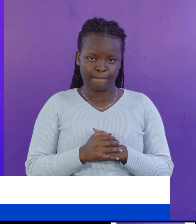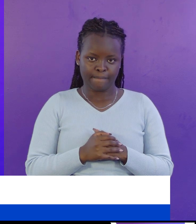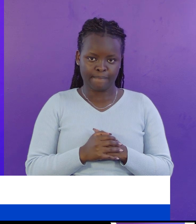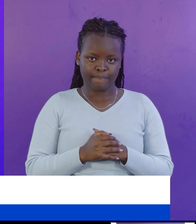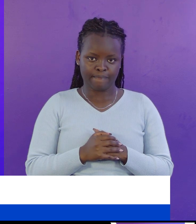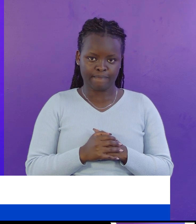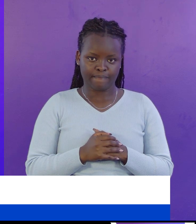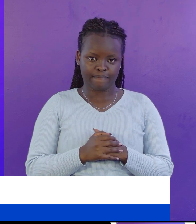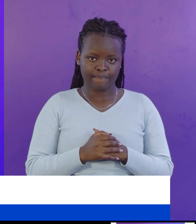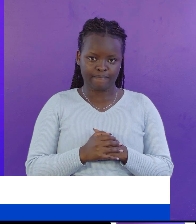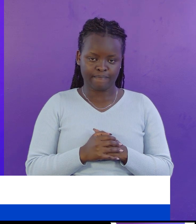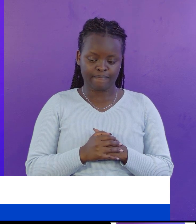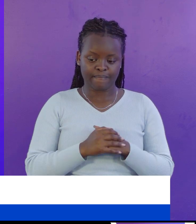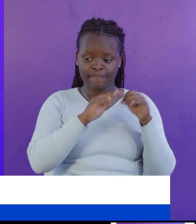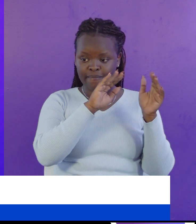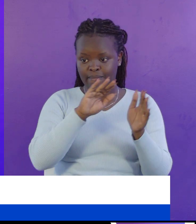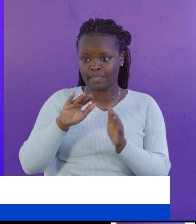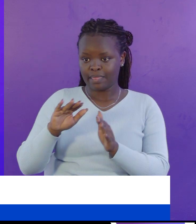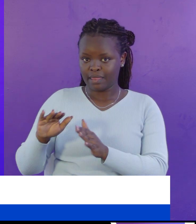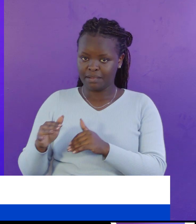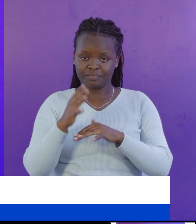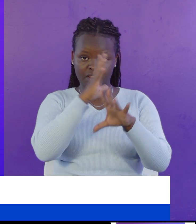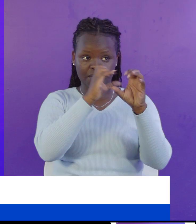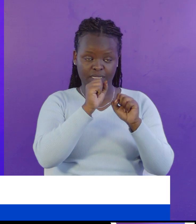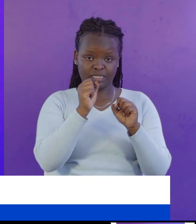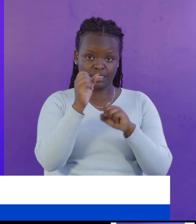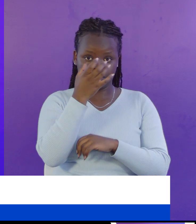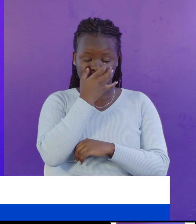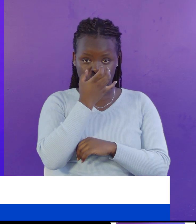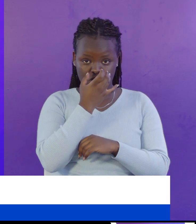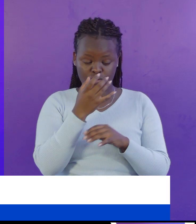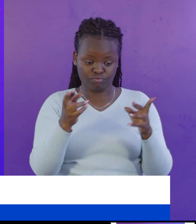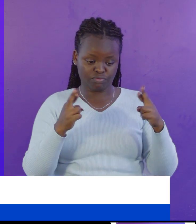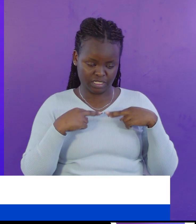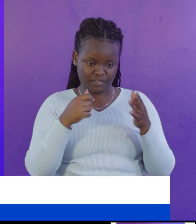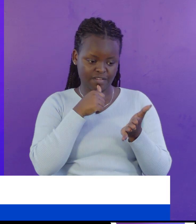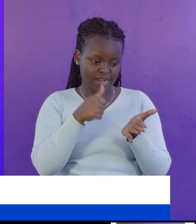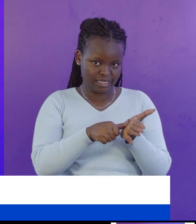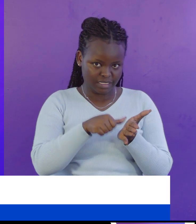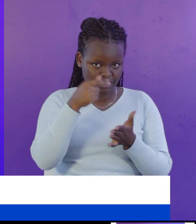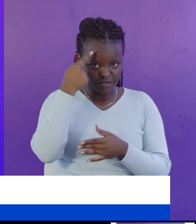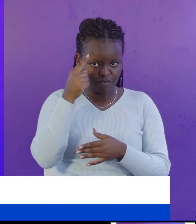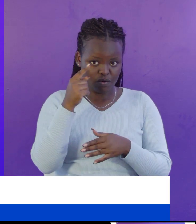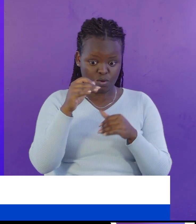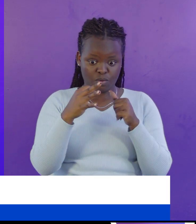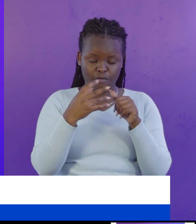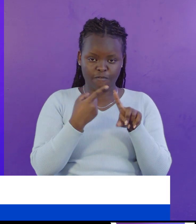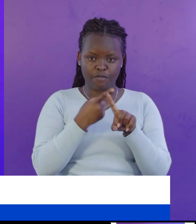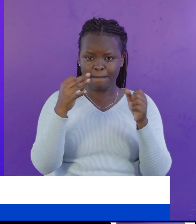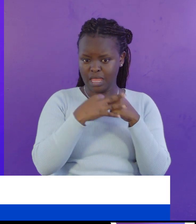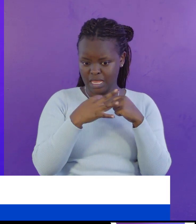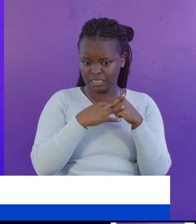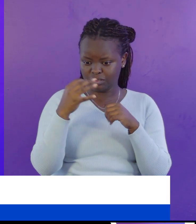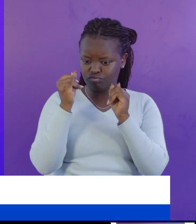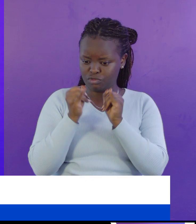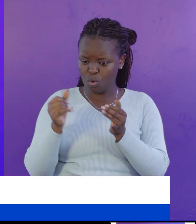And President William Ruto on Wednesday, September, received letters of credence from 8 newly appointed